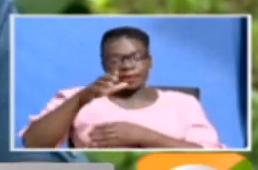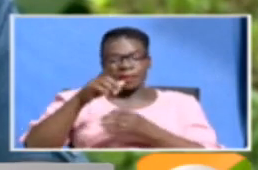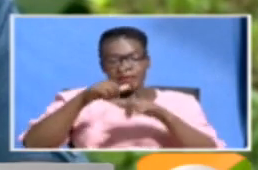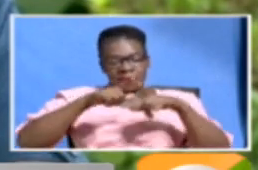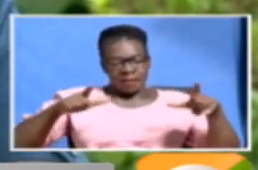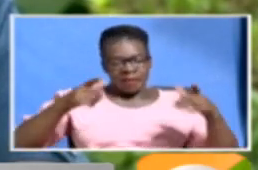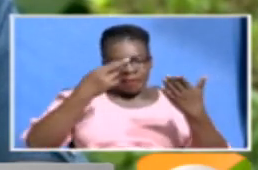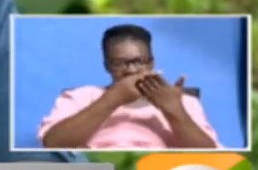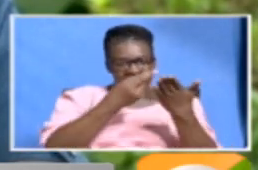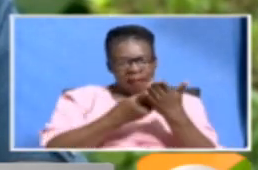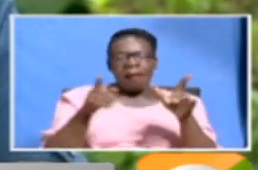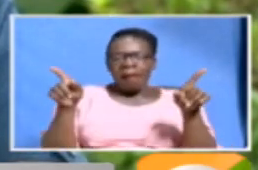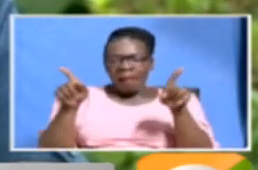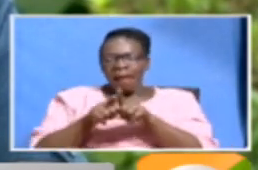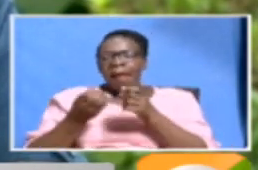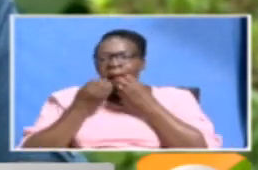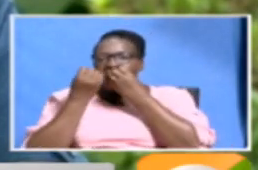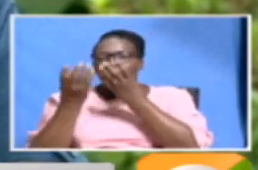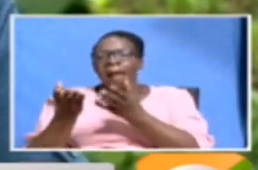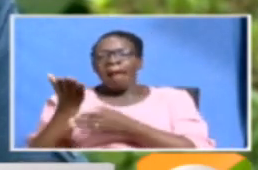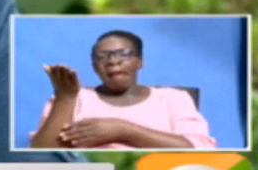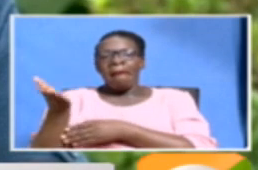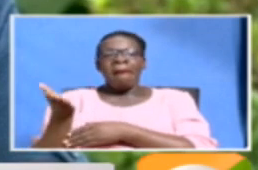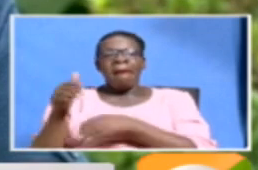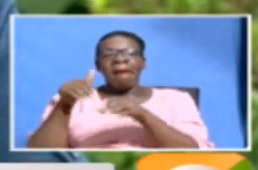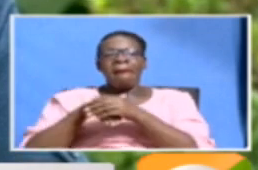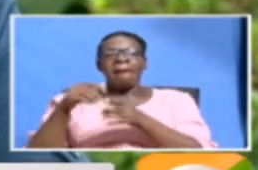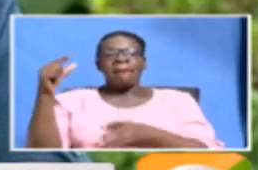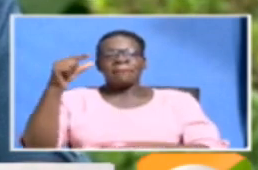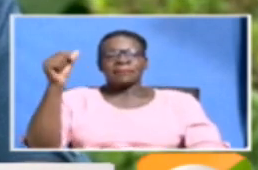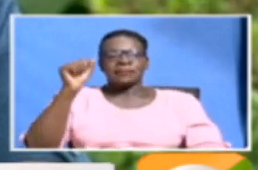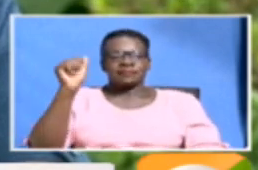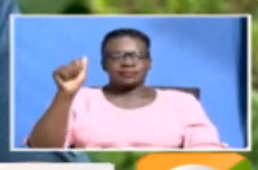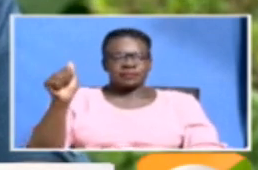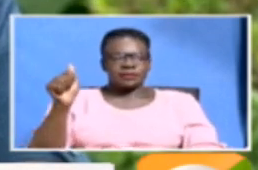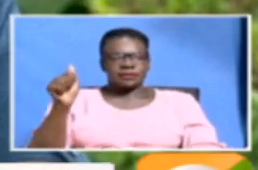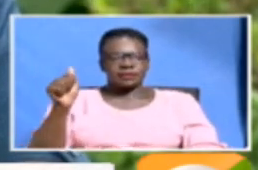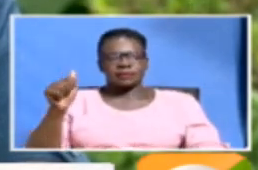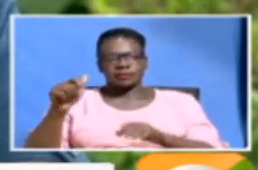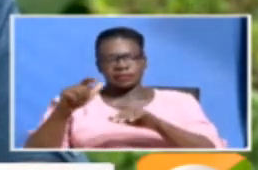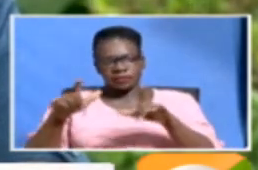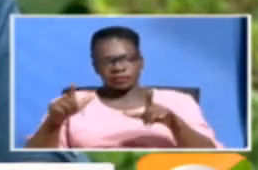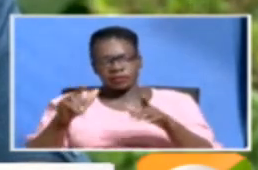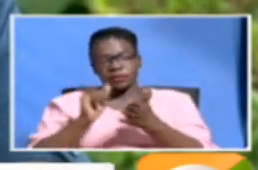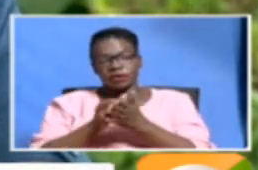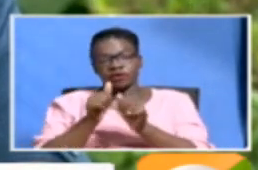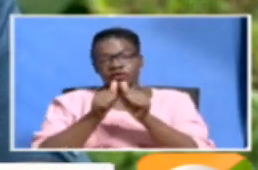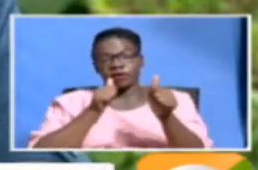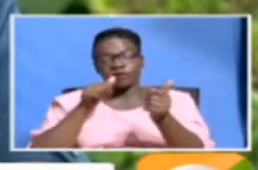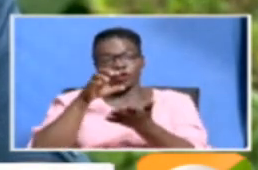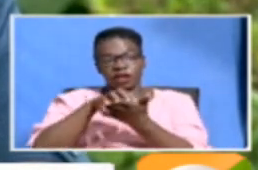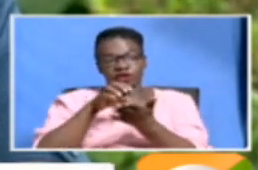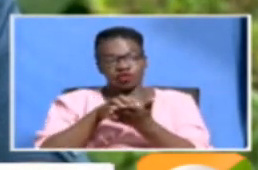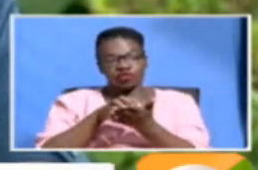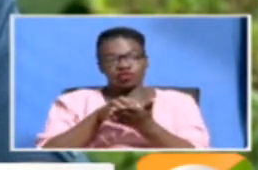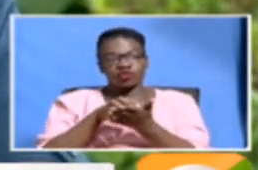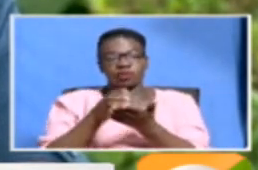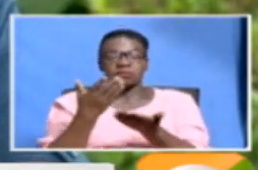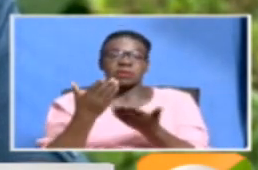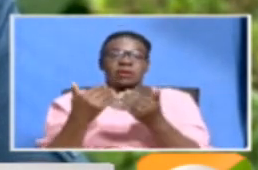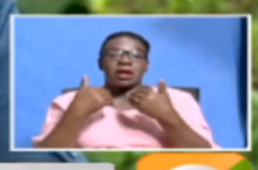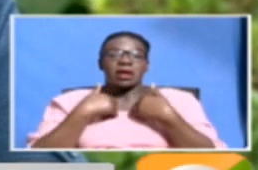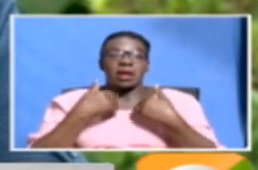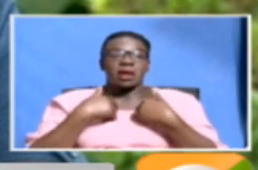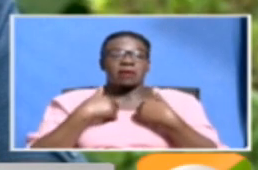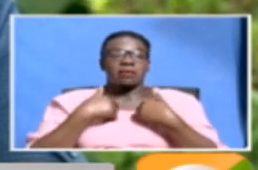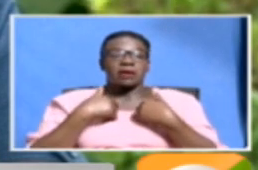registry is the same information that is available in the GIS lab. Just to avoid issues of having more